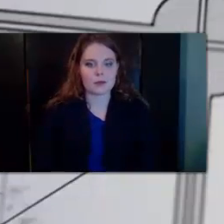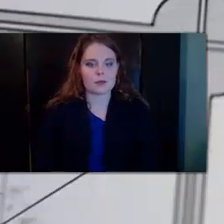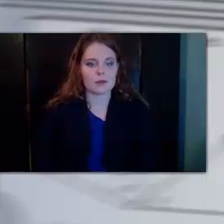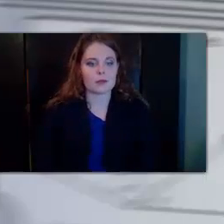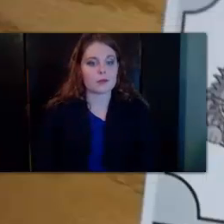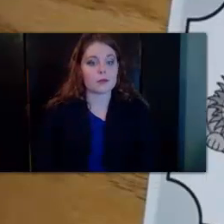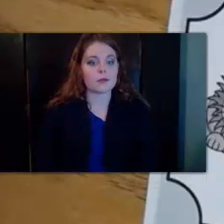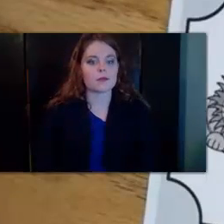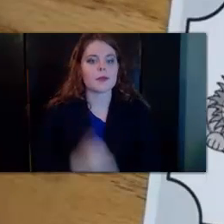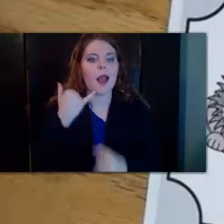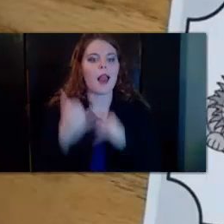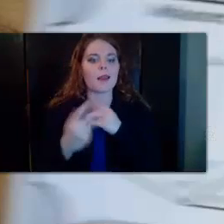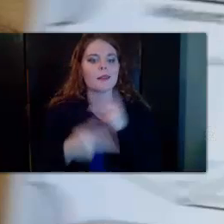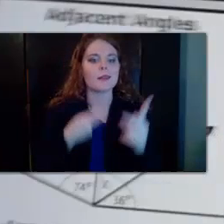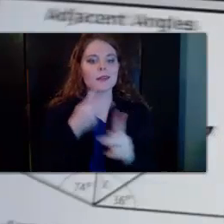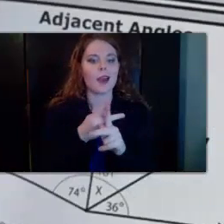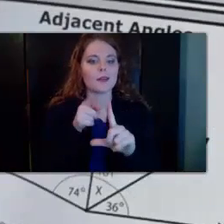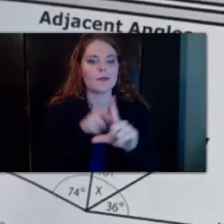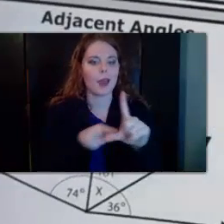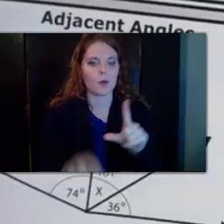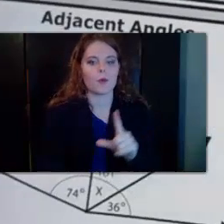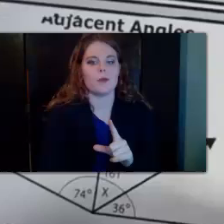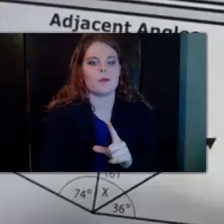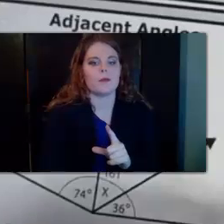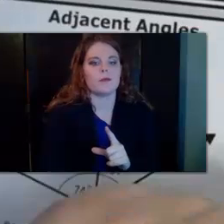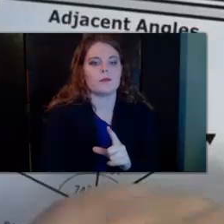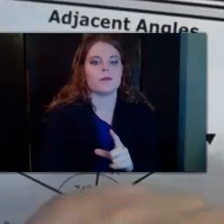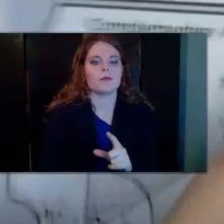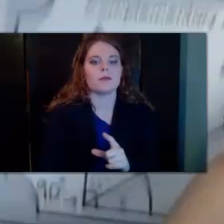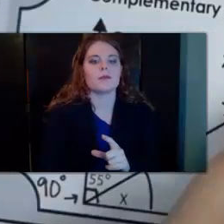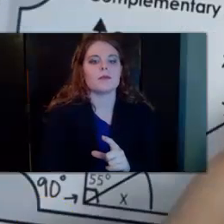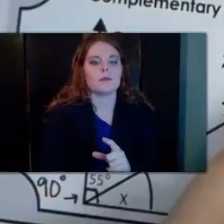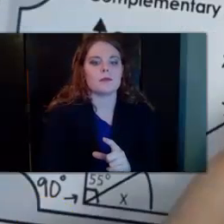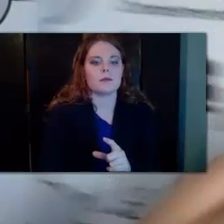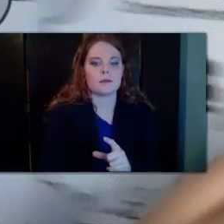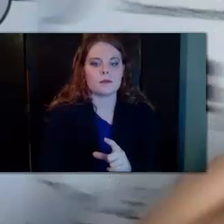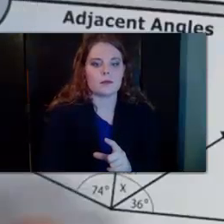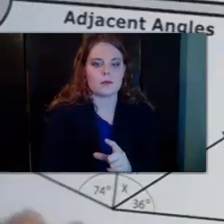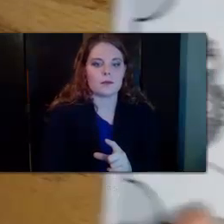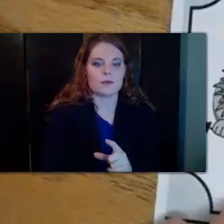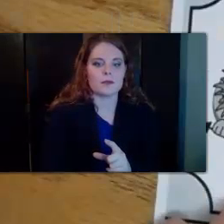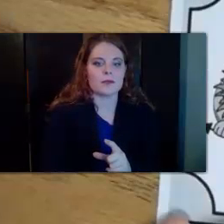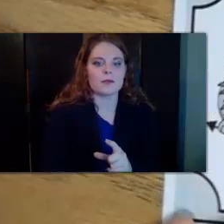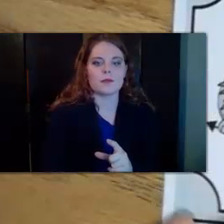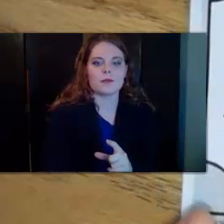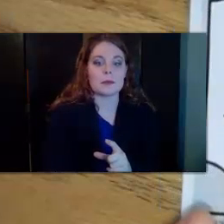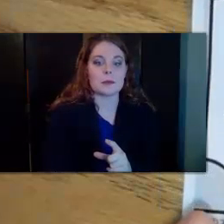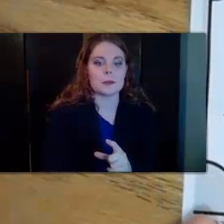Our very last type of angle, because we've covered vertical, complementary, and supplementary, is adjacent.